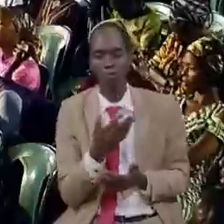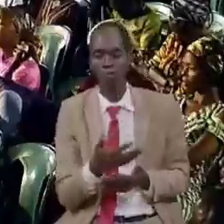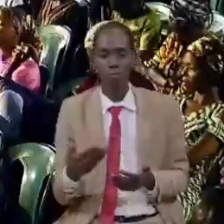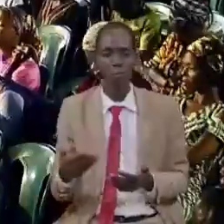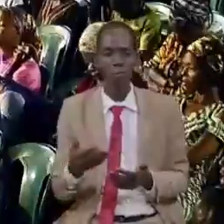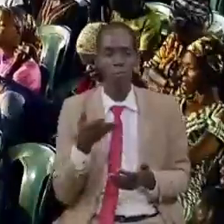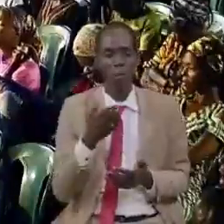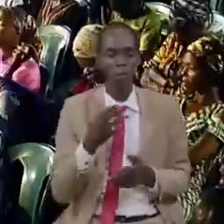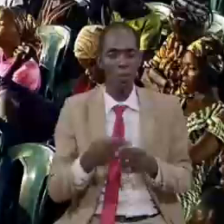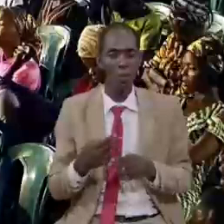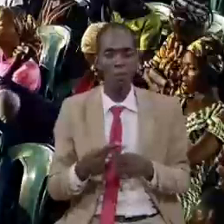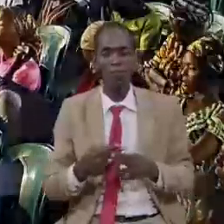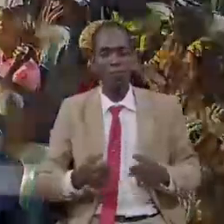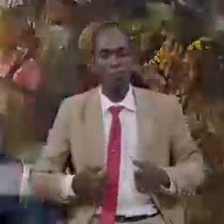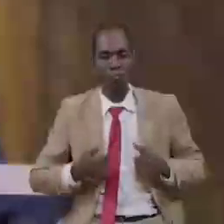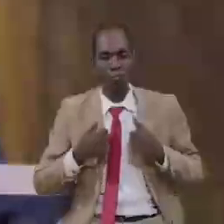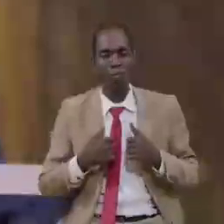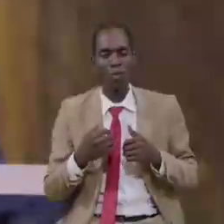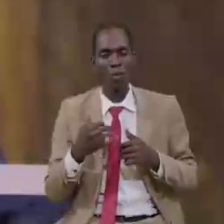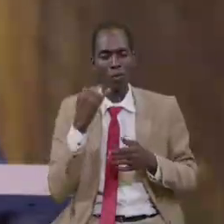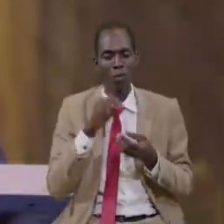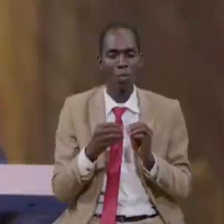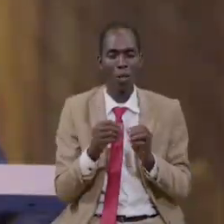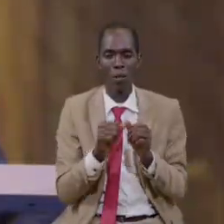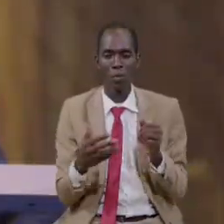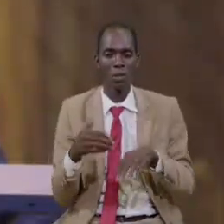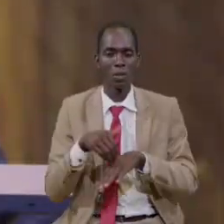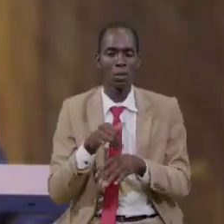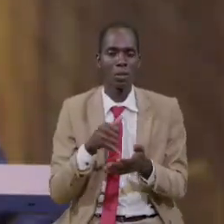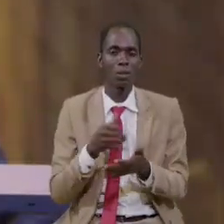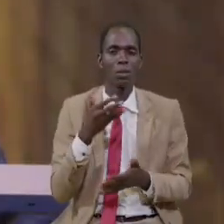message. Thank you very much. I think we are set now.